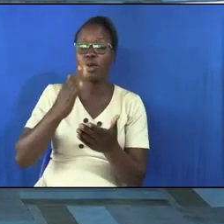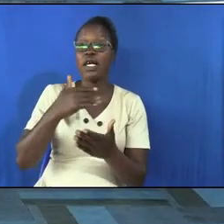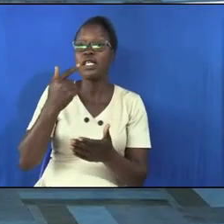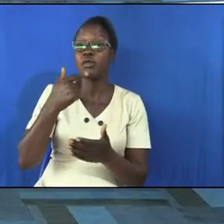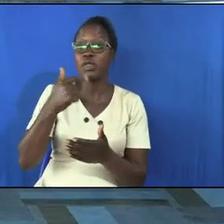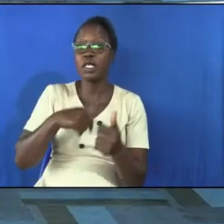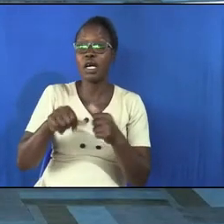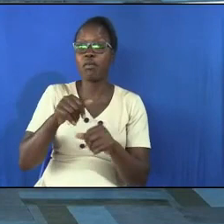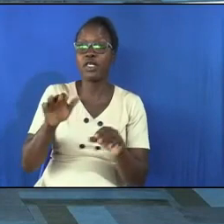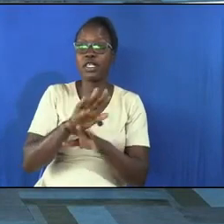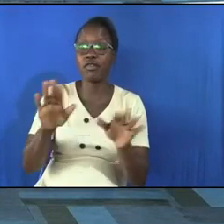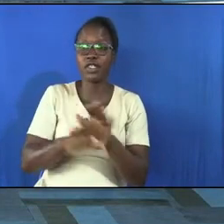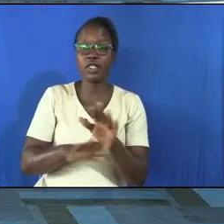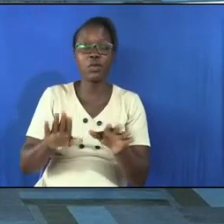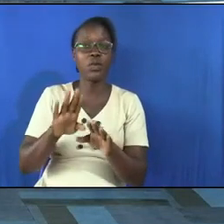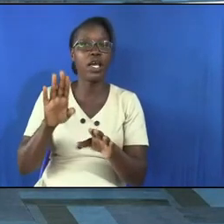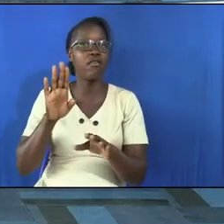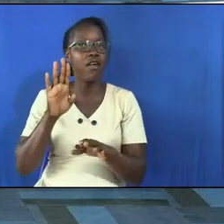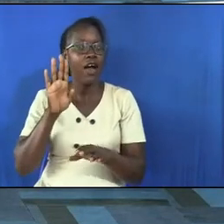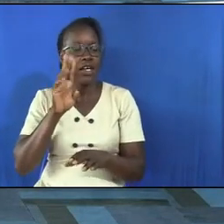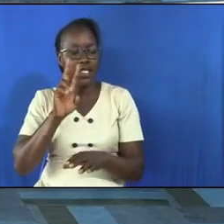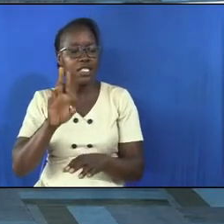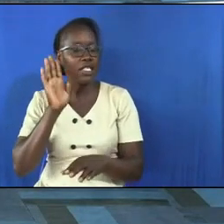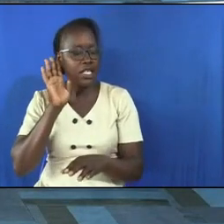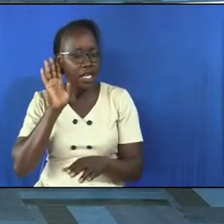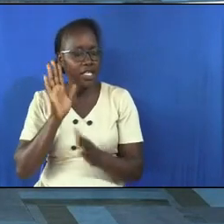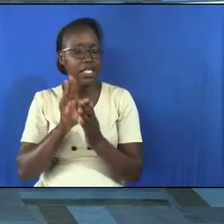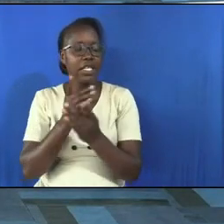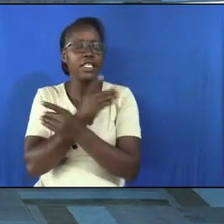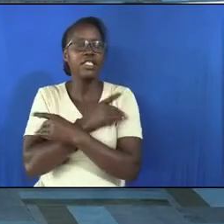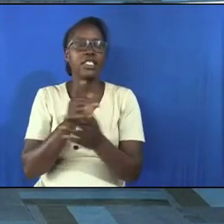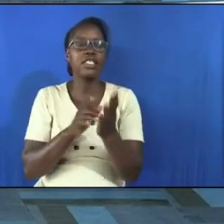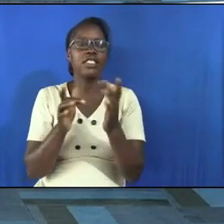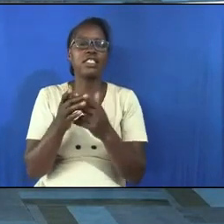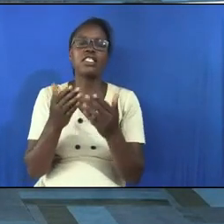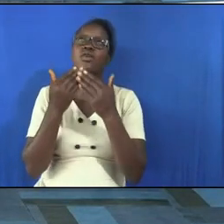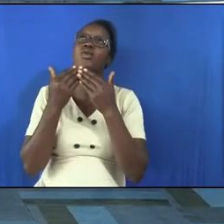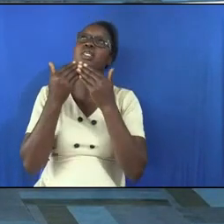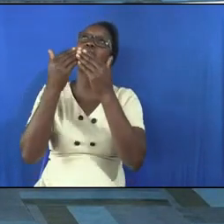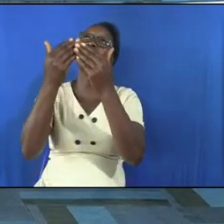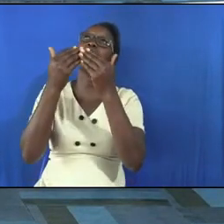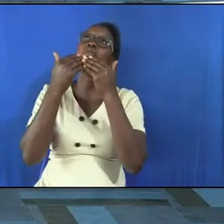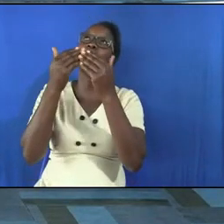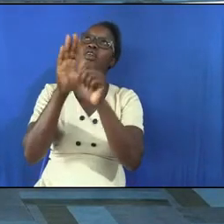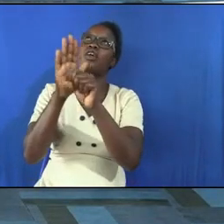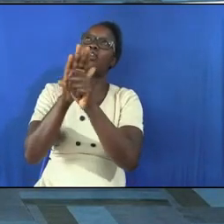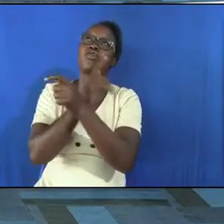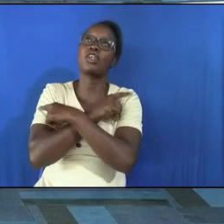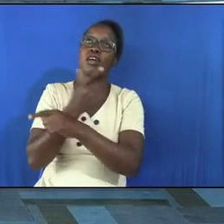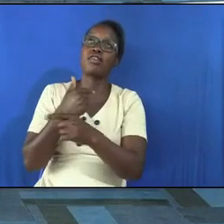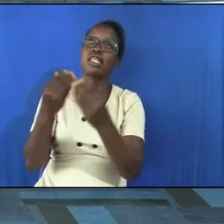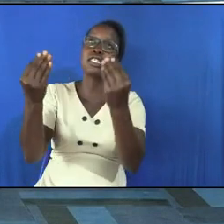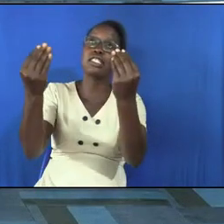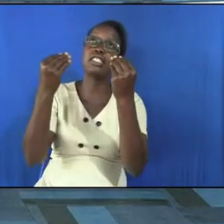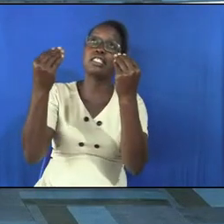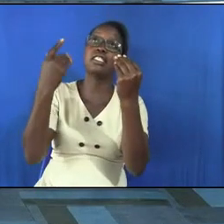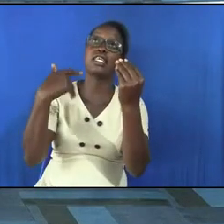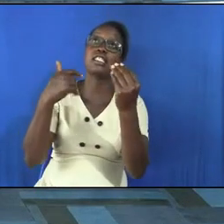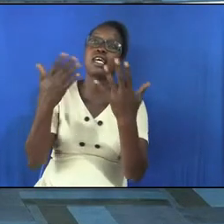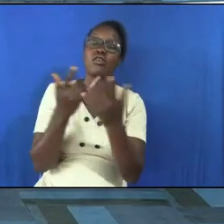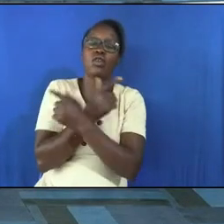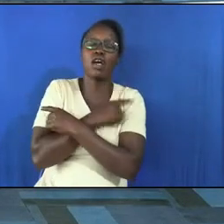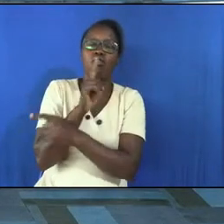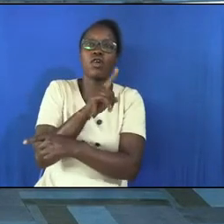have heard and seen. Let us pray. Dear Jesus, we thank you so much for loving us, for teaching us how to love each